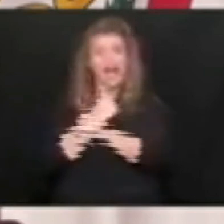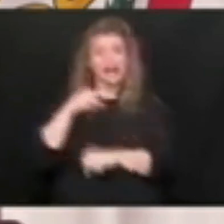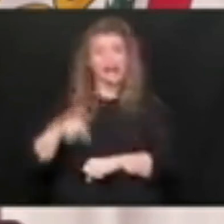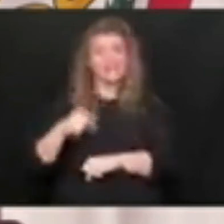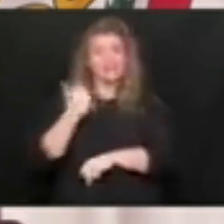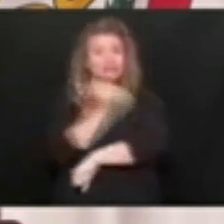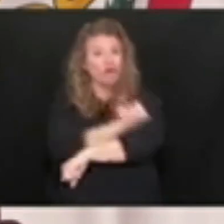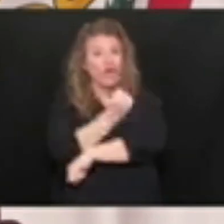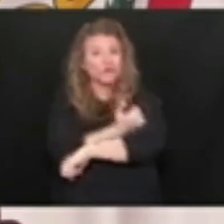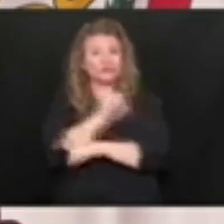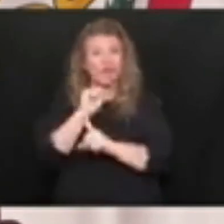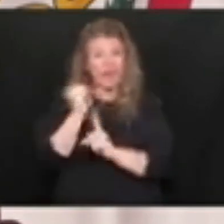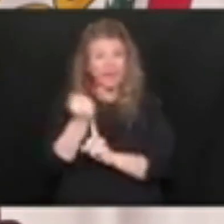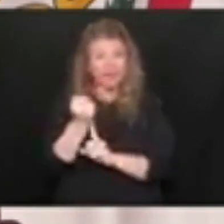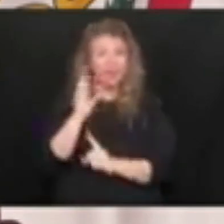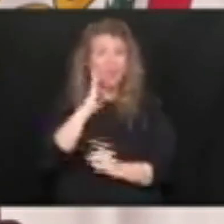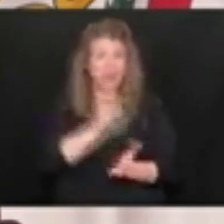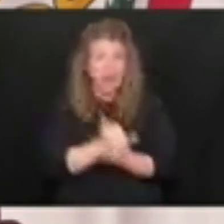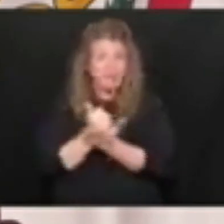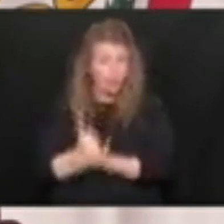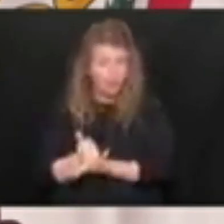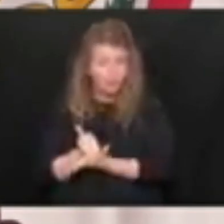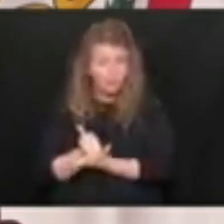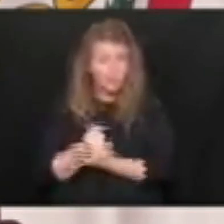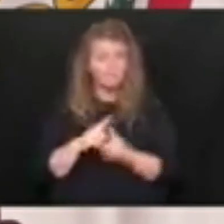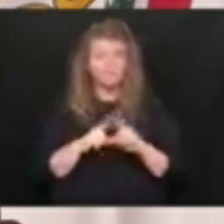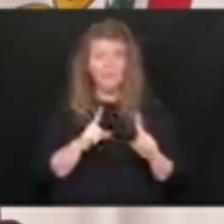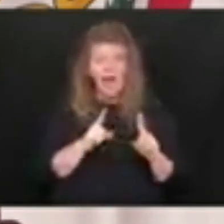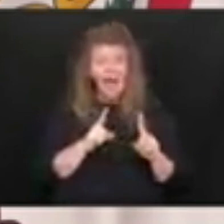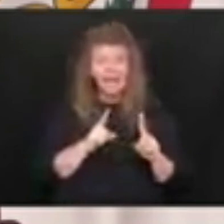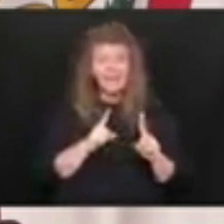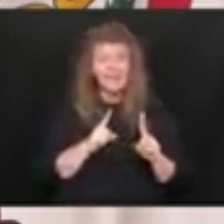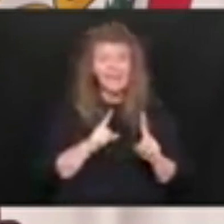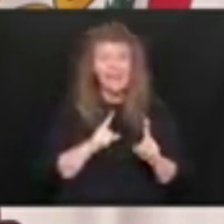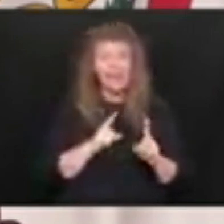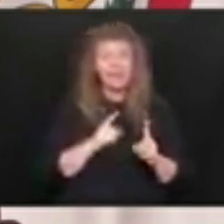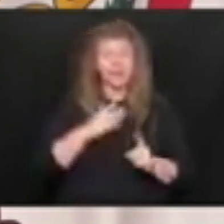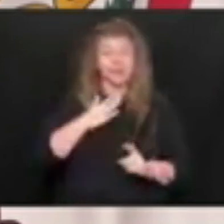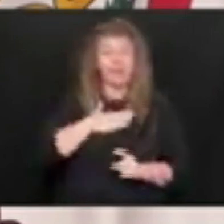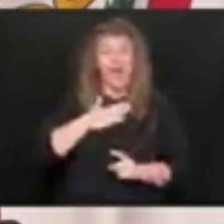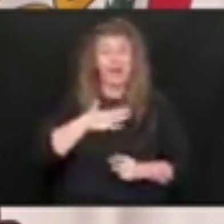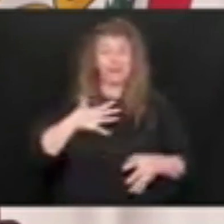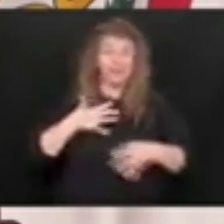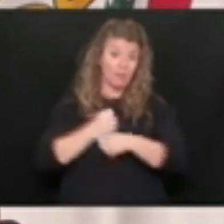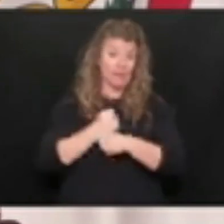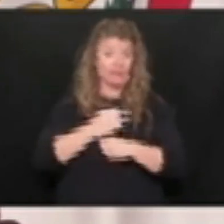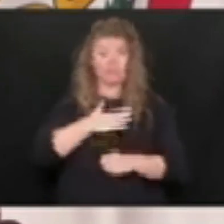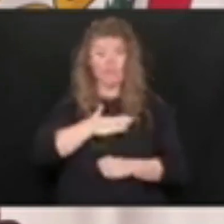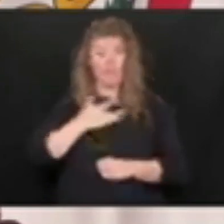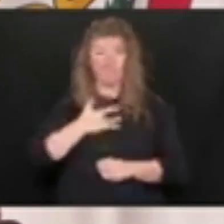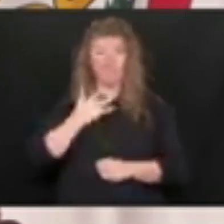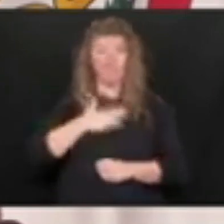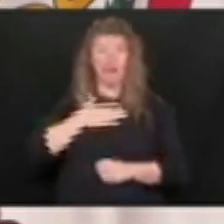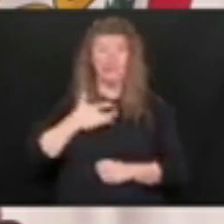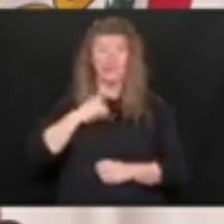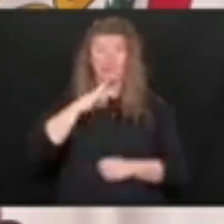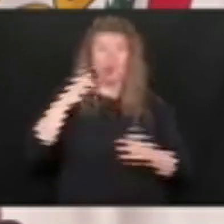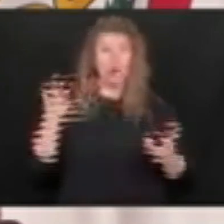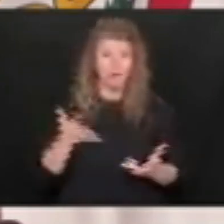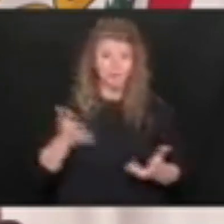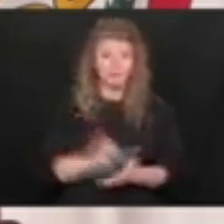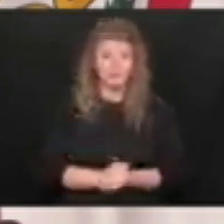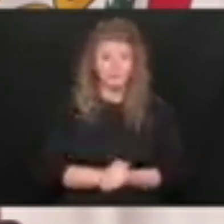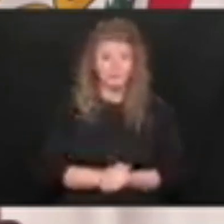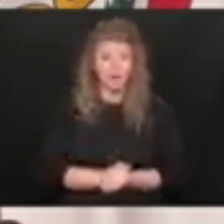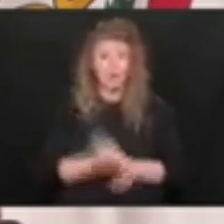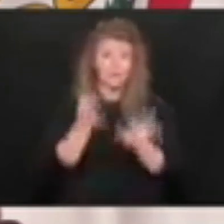drug situation will be helpful. But Phil, to summarize my feelings, here's just my feelings. And it's